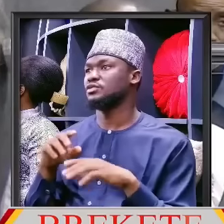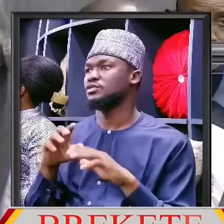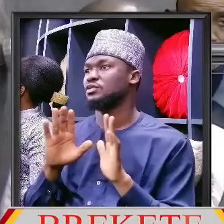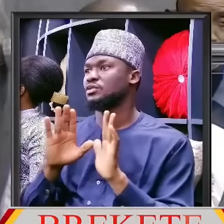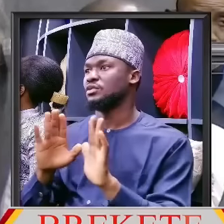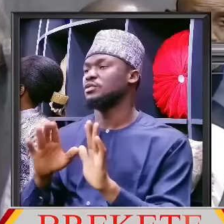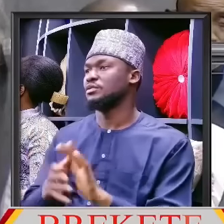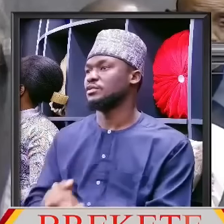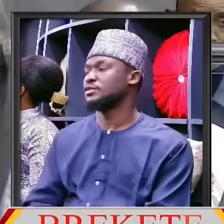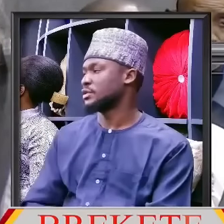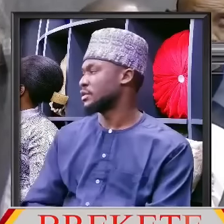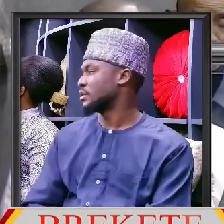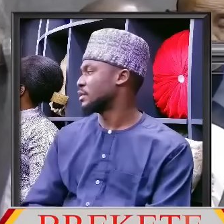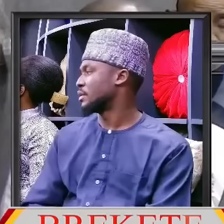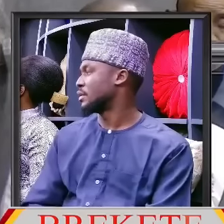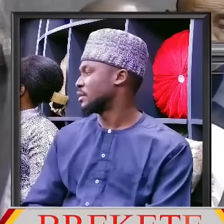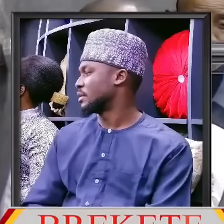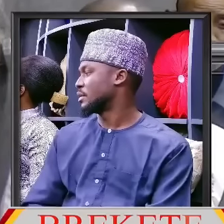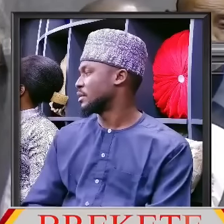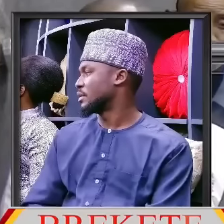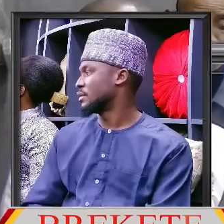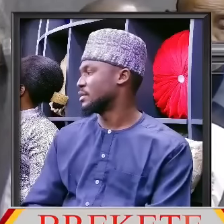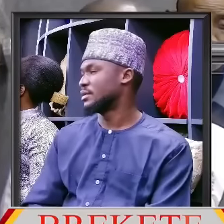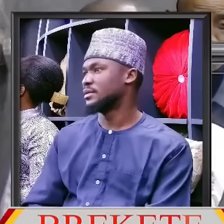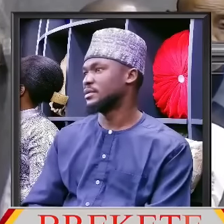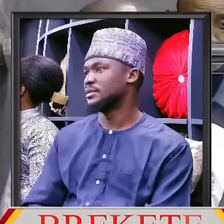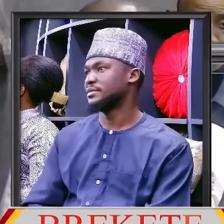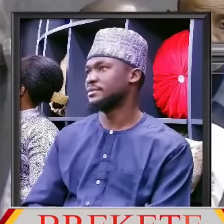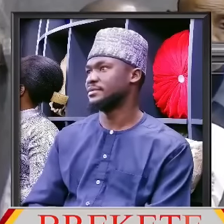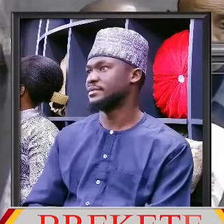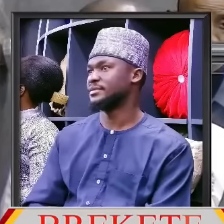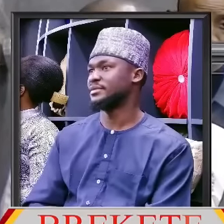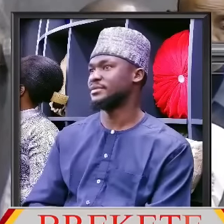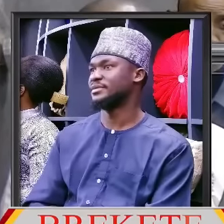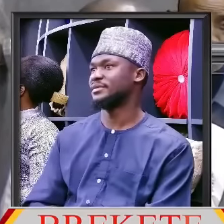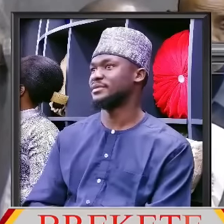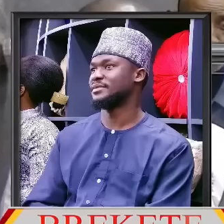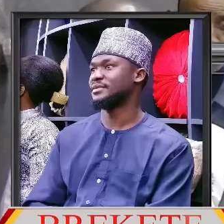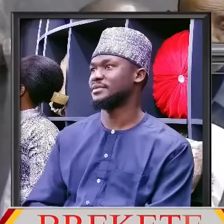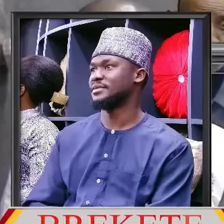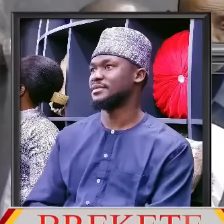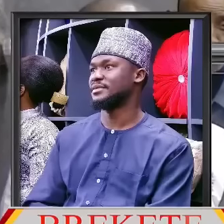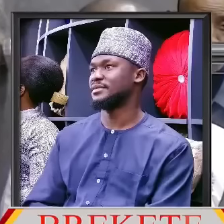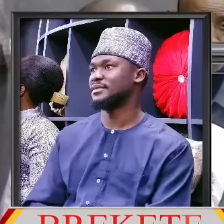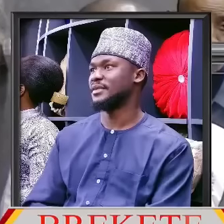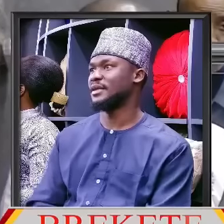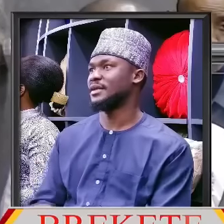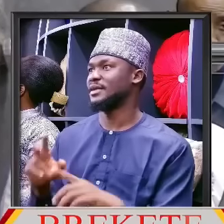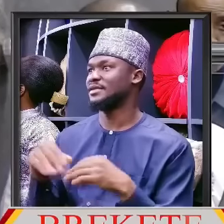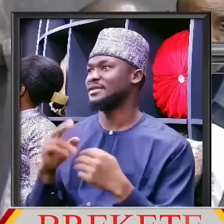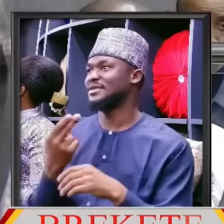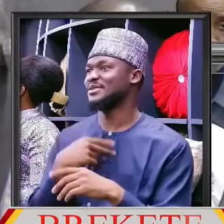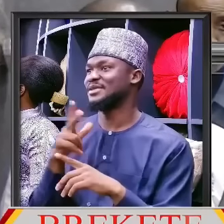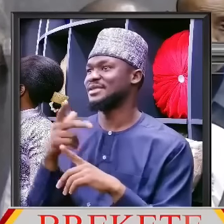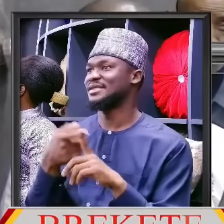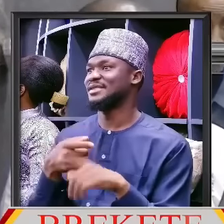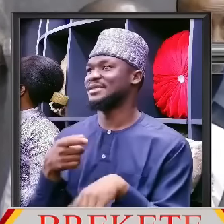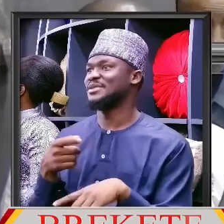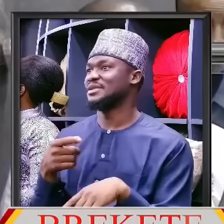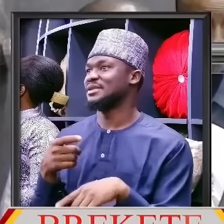until... Make we give you timeline. Like I say, not there, but we'll say, Mona, give us 3 months. I